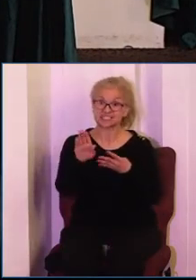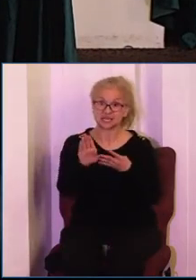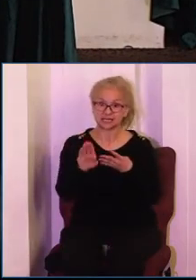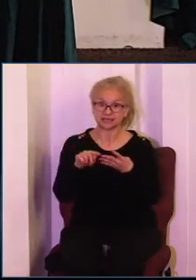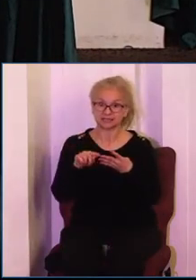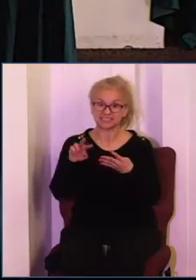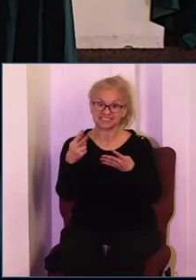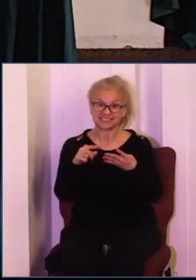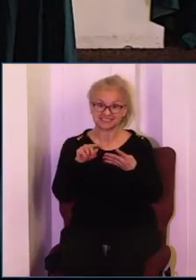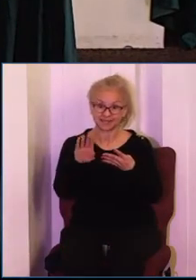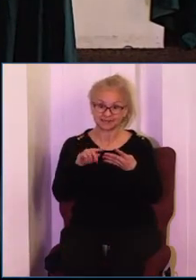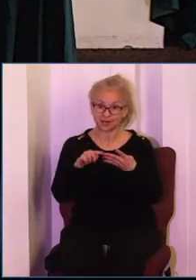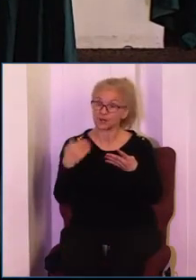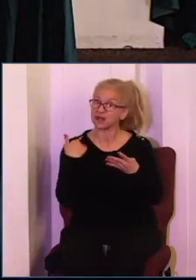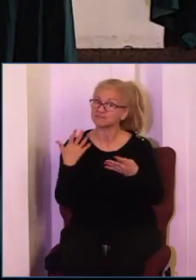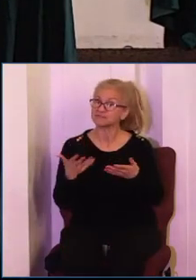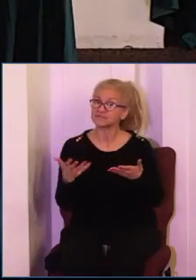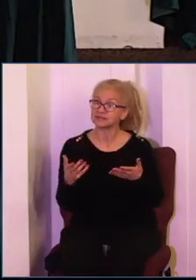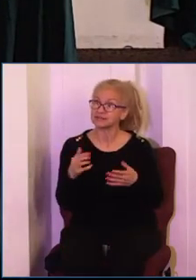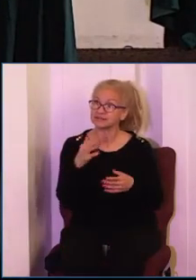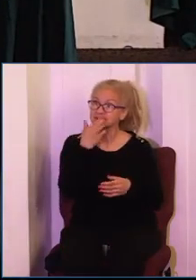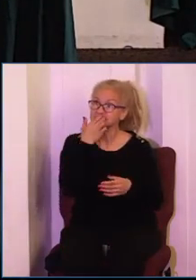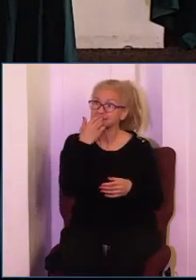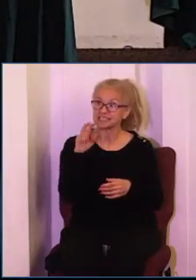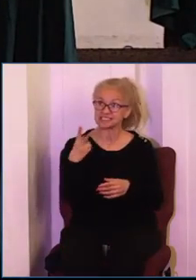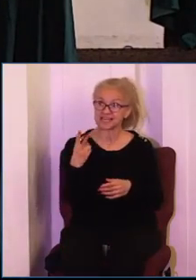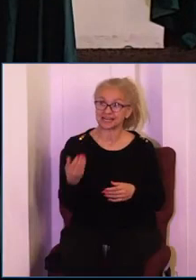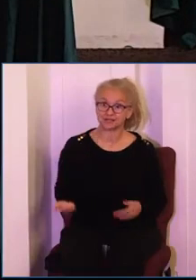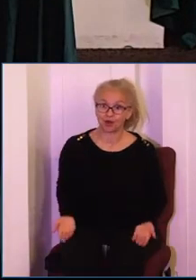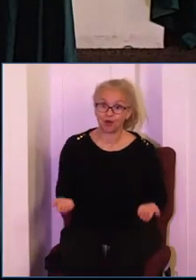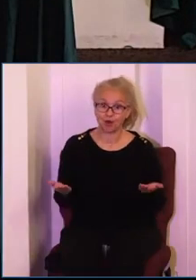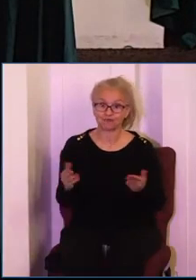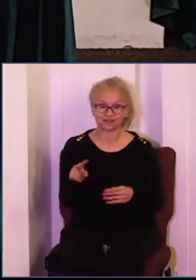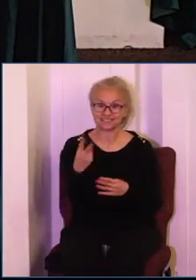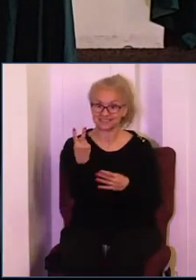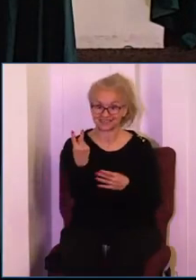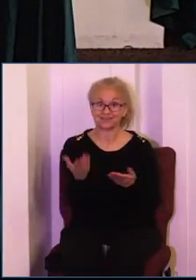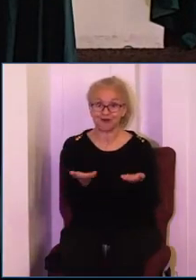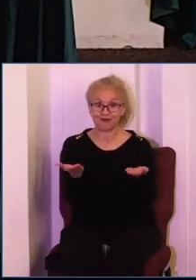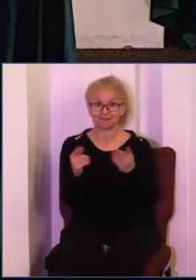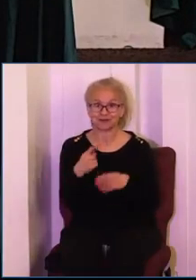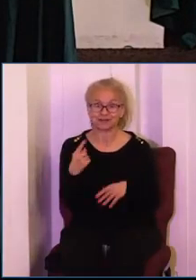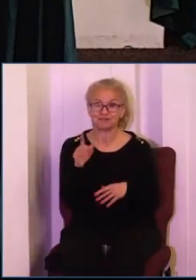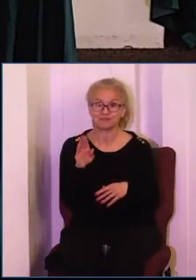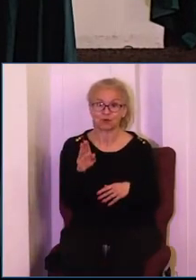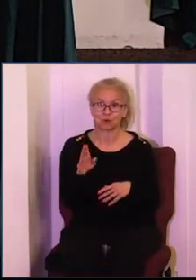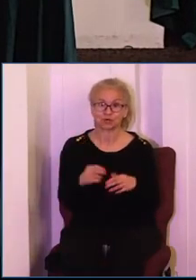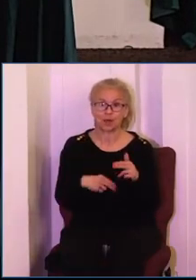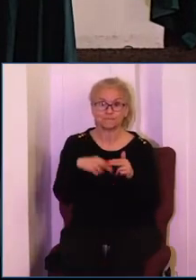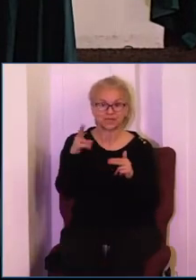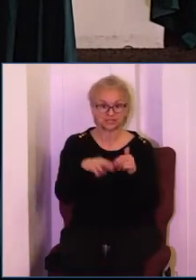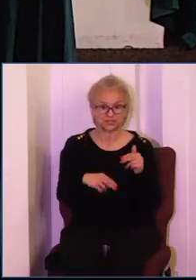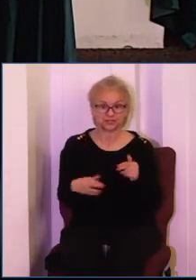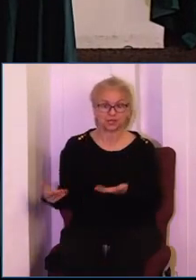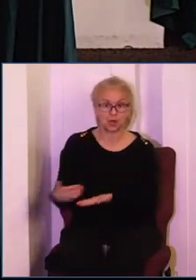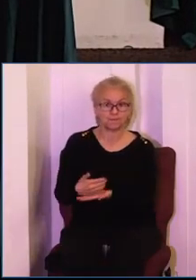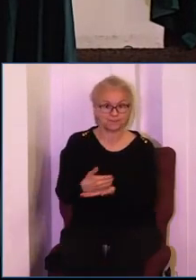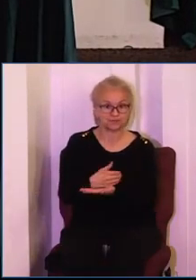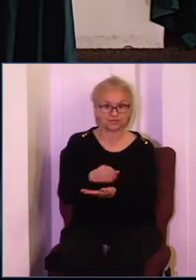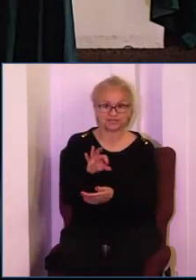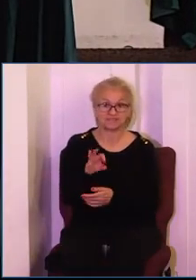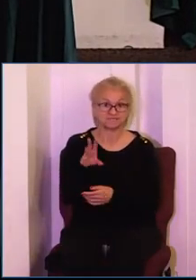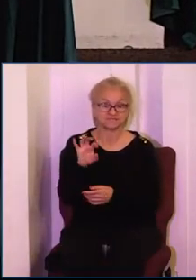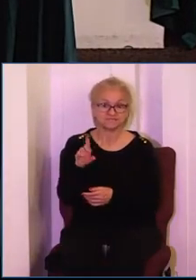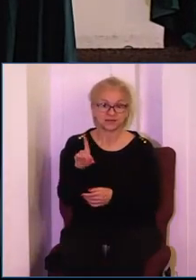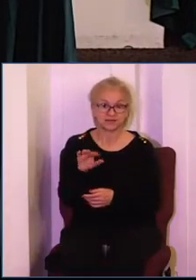on the second Sunday we have a second offering, second Sunday, second offering for building fund. So when you go